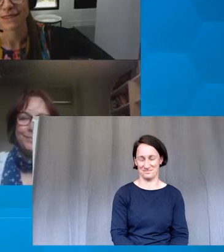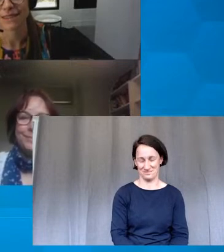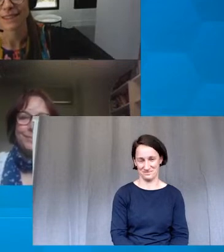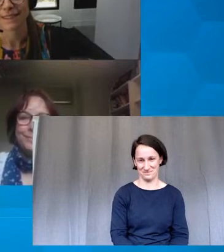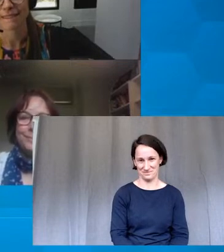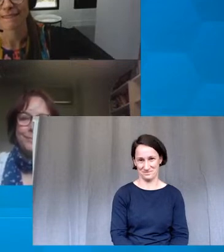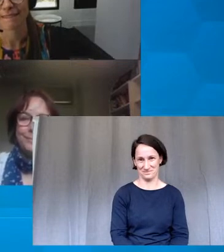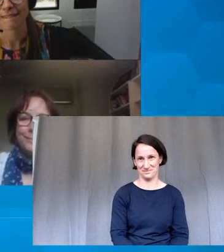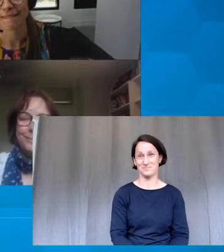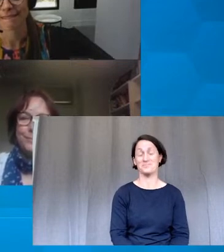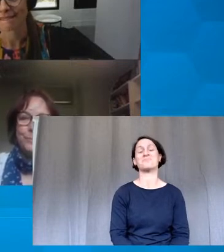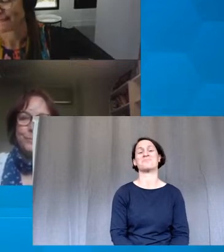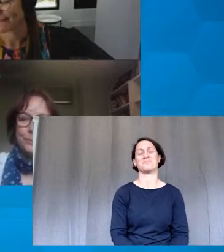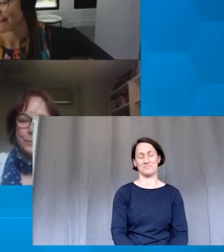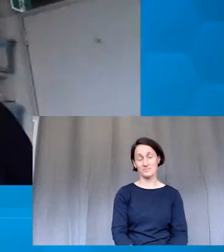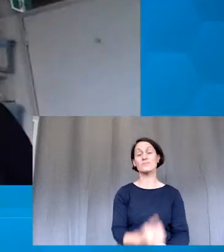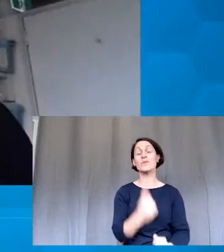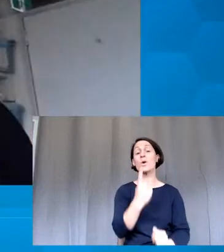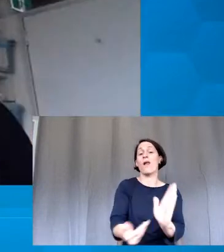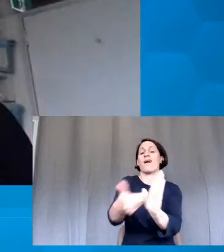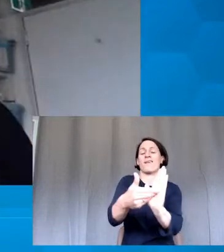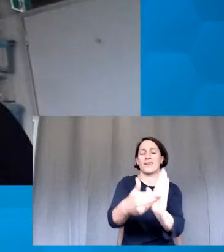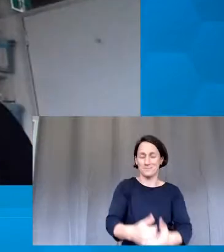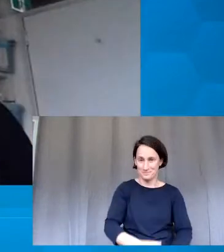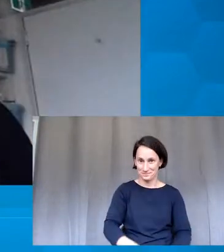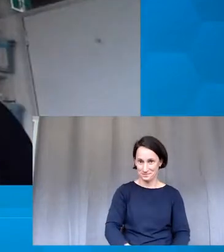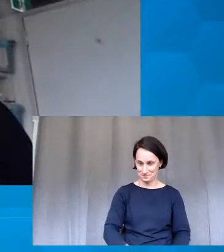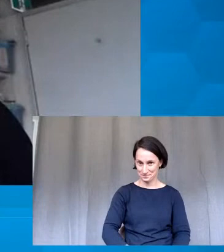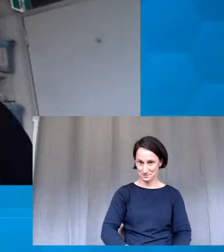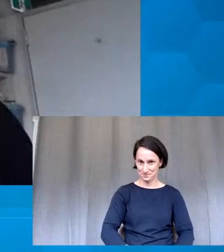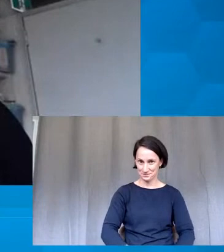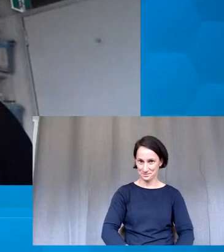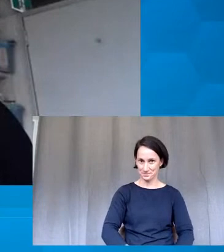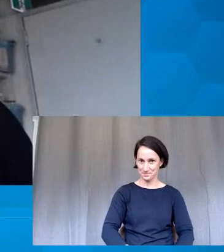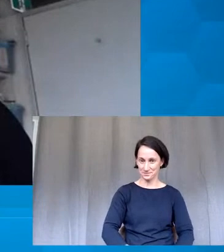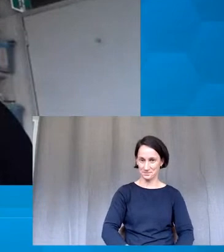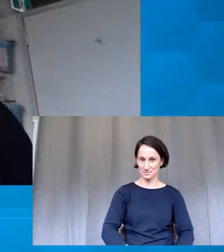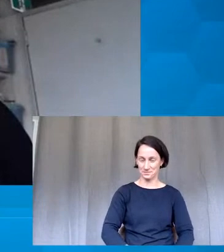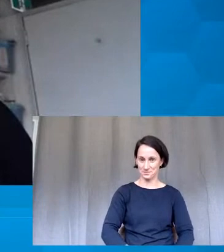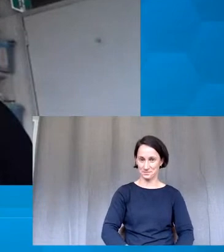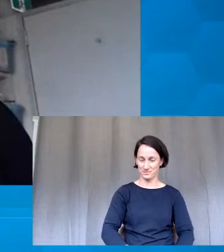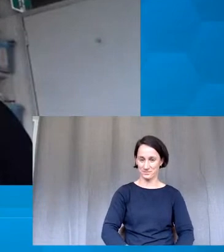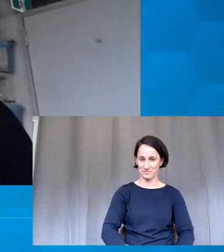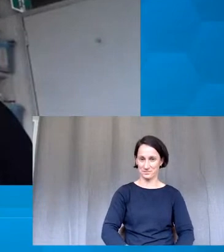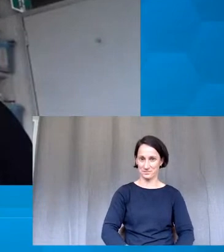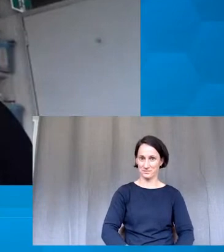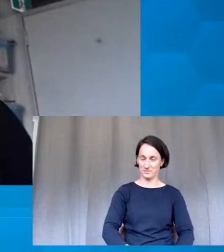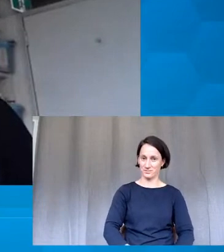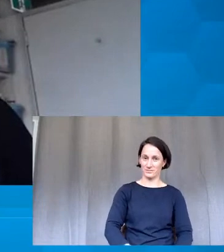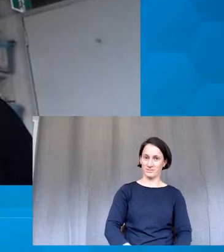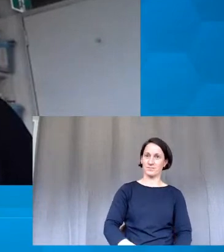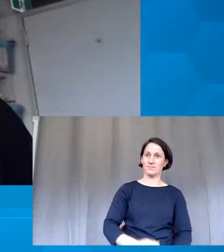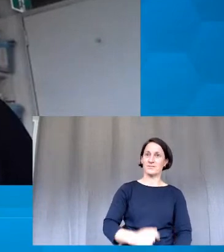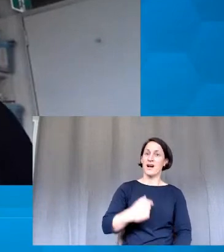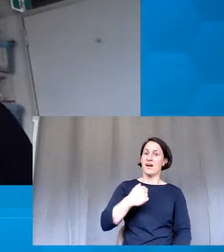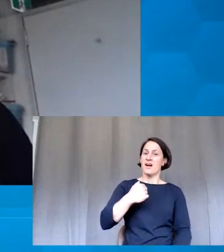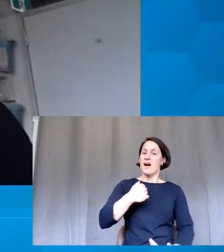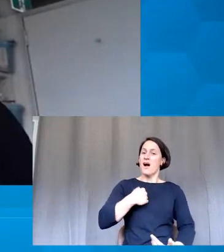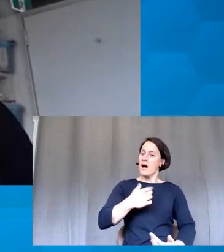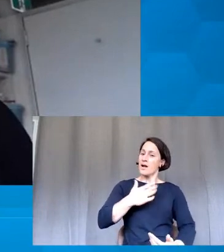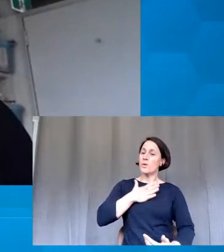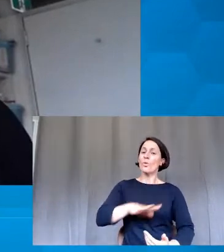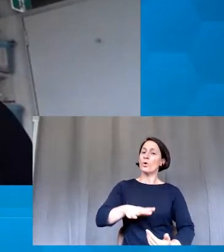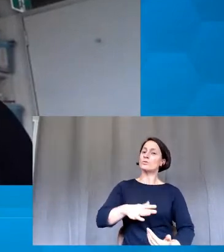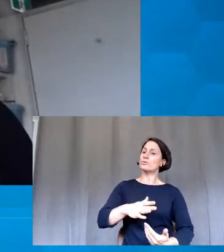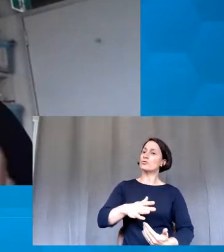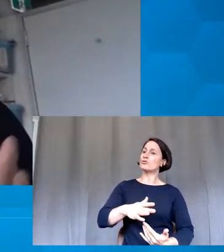And then one additional thing I'd add is that I aim to pick this up in a broader discussion honoring diversity. So I'm very